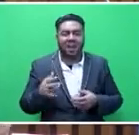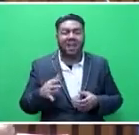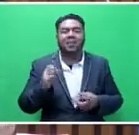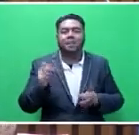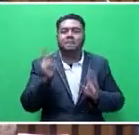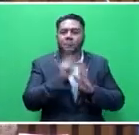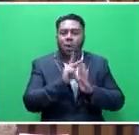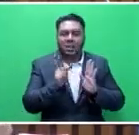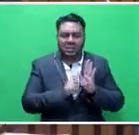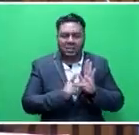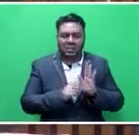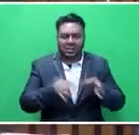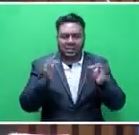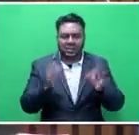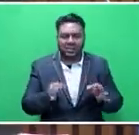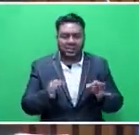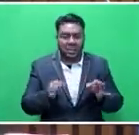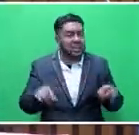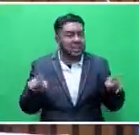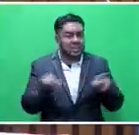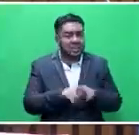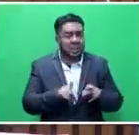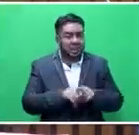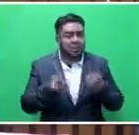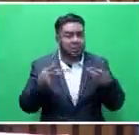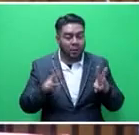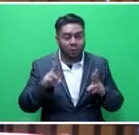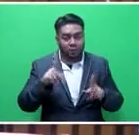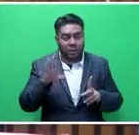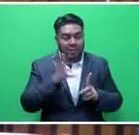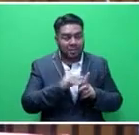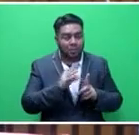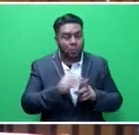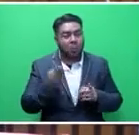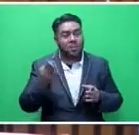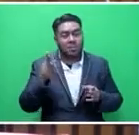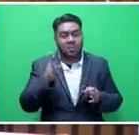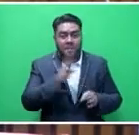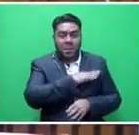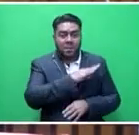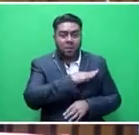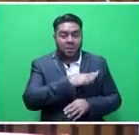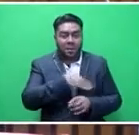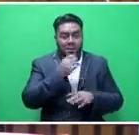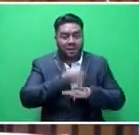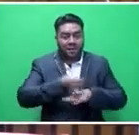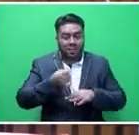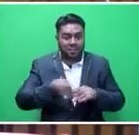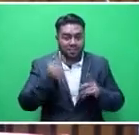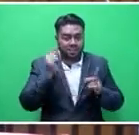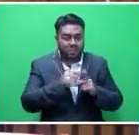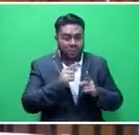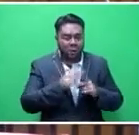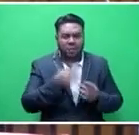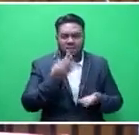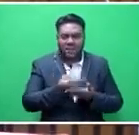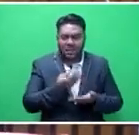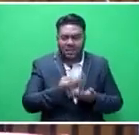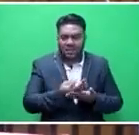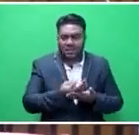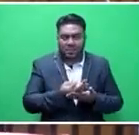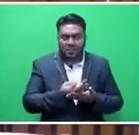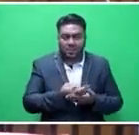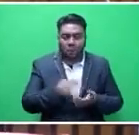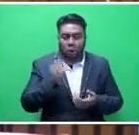policy decision. In the same way, for example, when the Bainimarama government was appointed, the fees or the fine for not